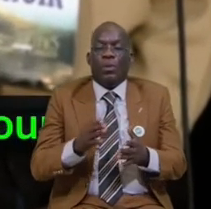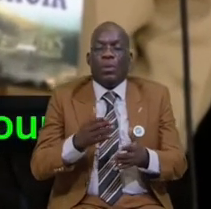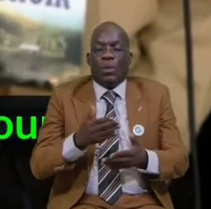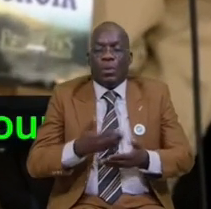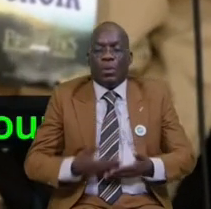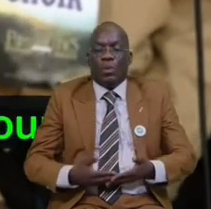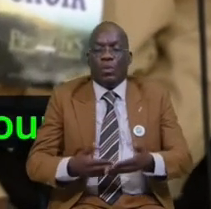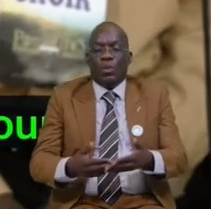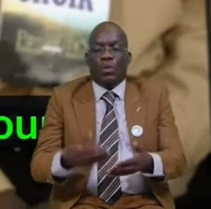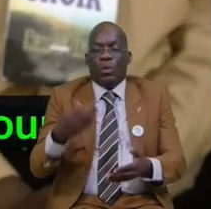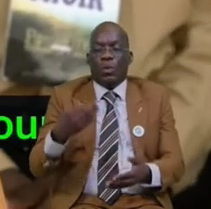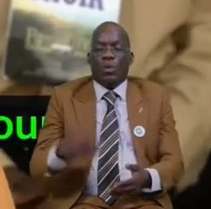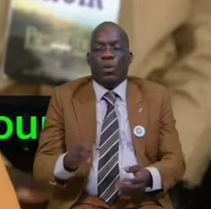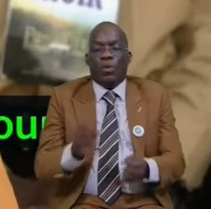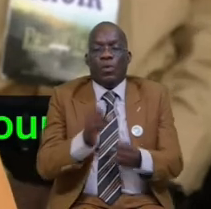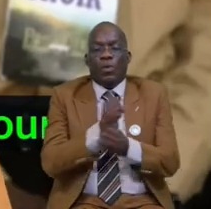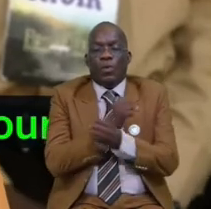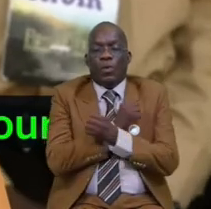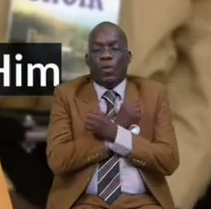begotten of